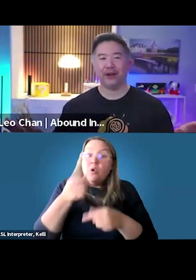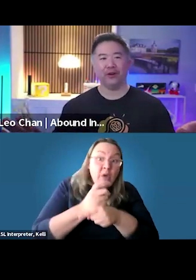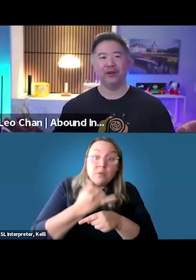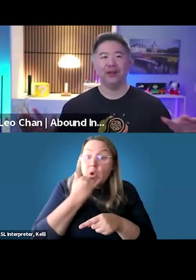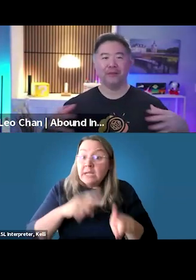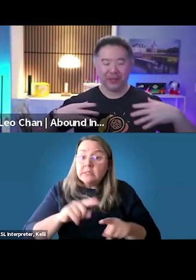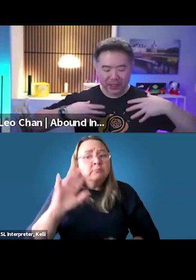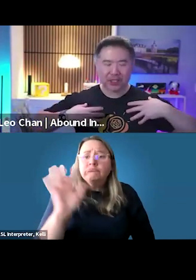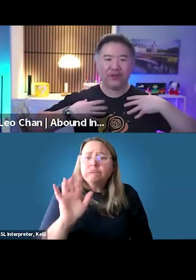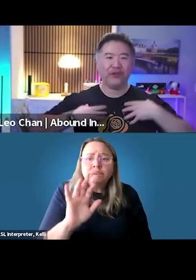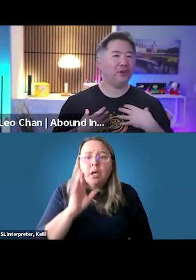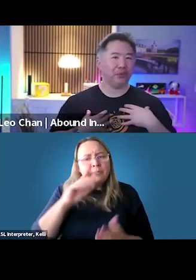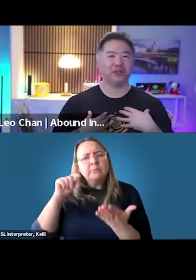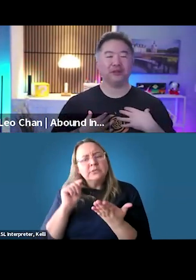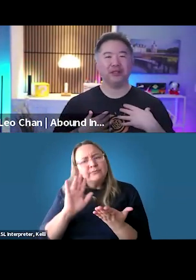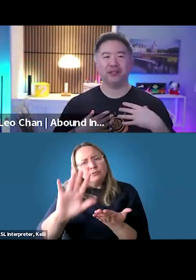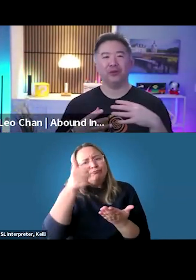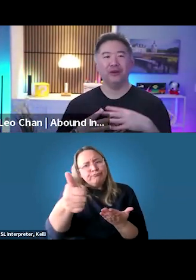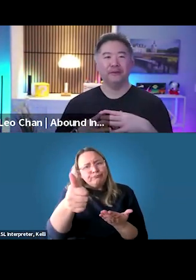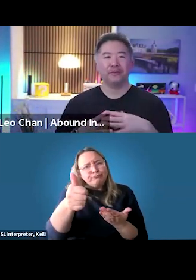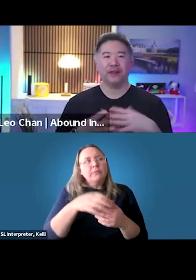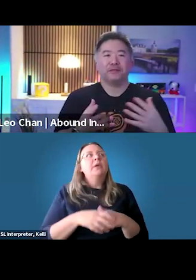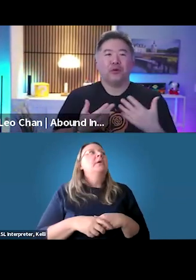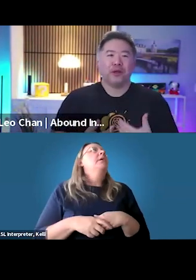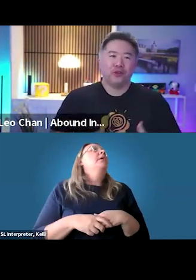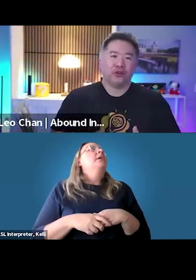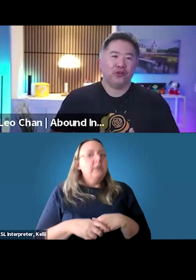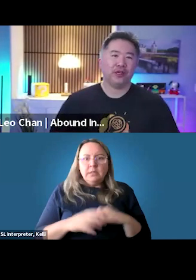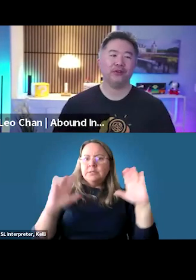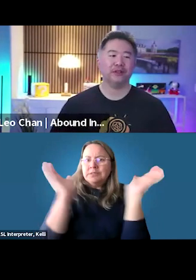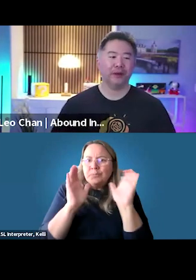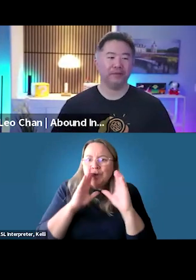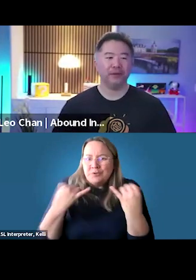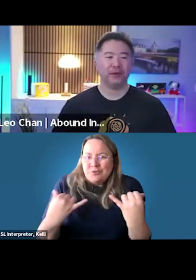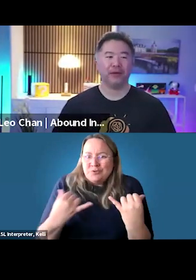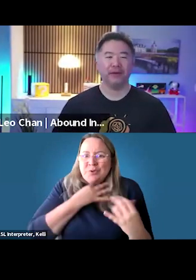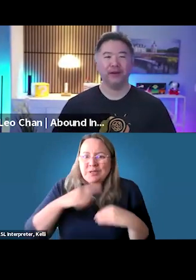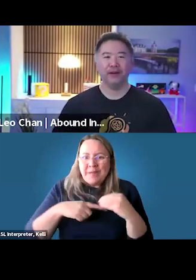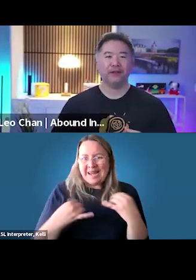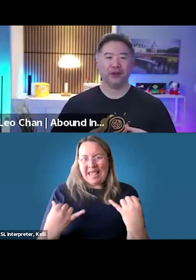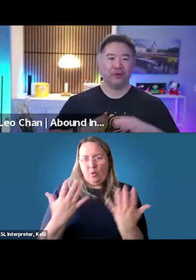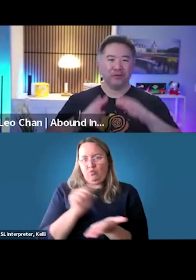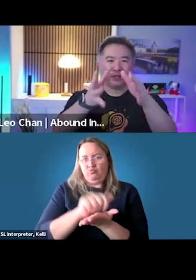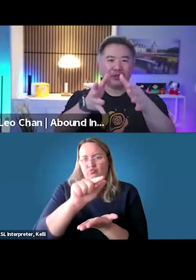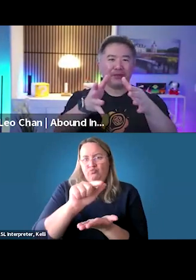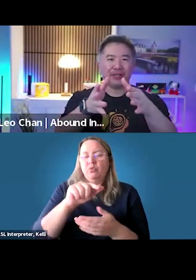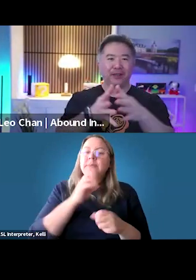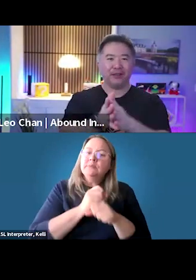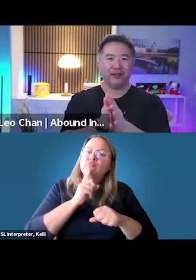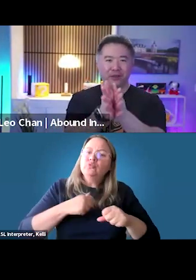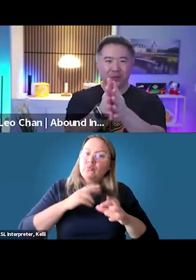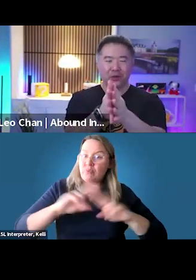wrong here at all. But this is just for you personally to explore what you're currently curious about. Okay. So make sure you